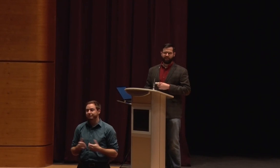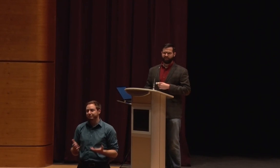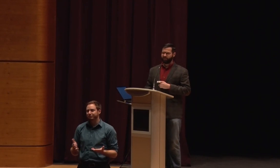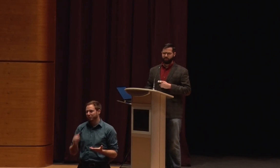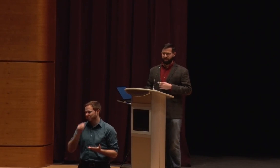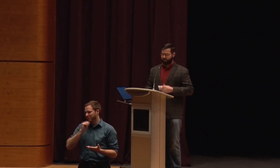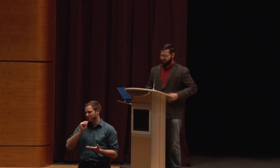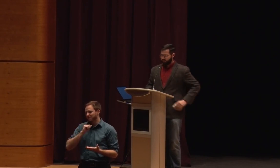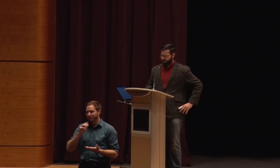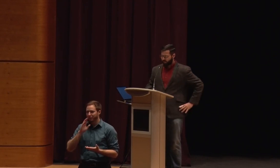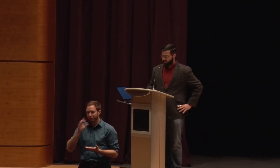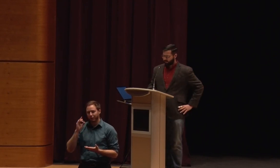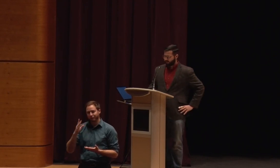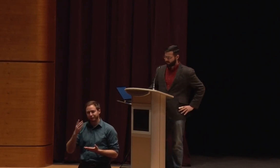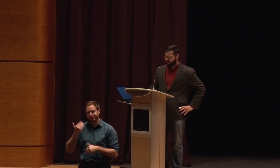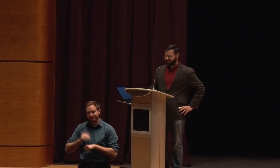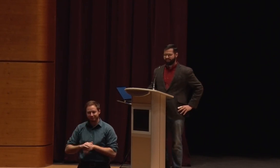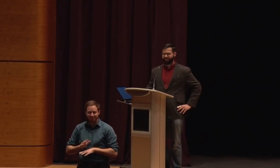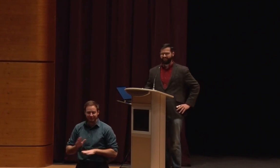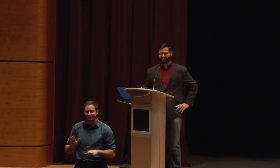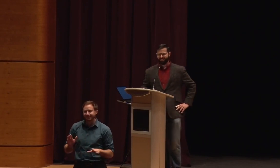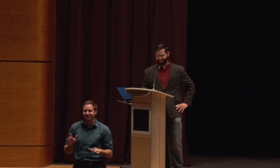Bear with me, guys. It's going to be bad. So,